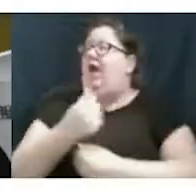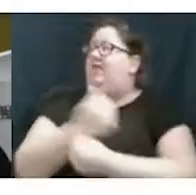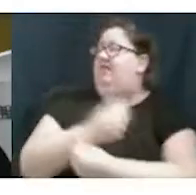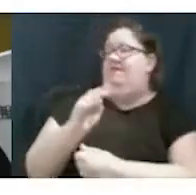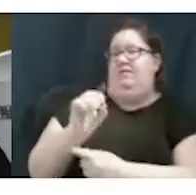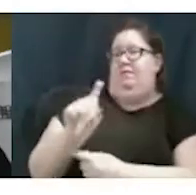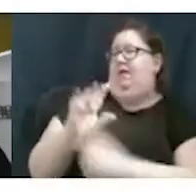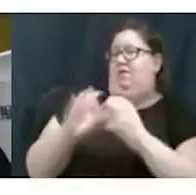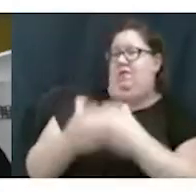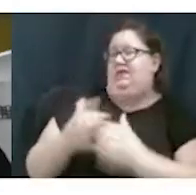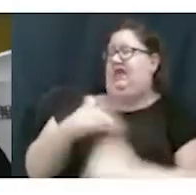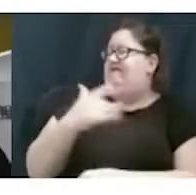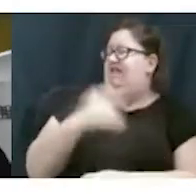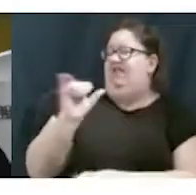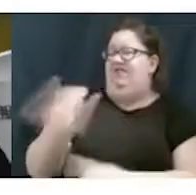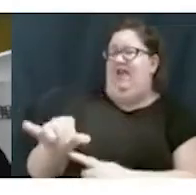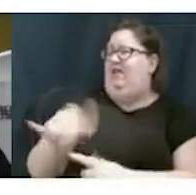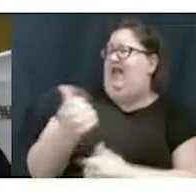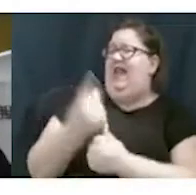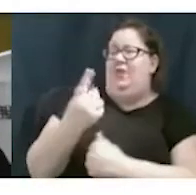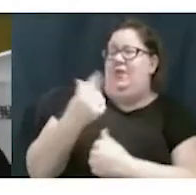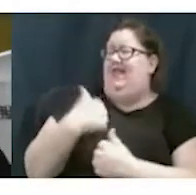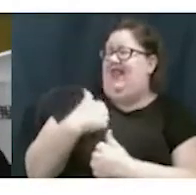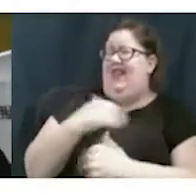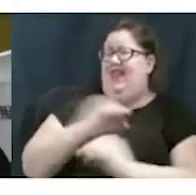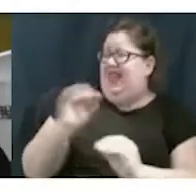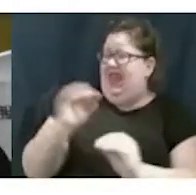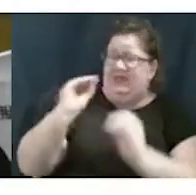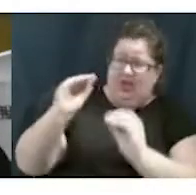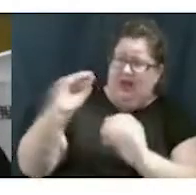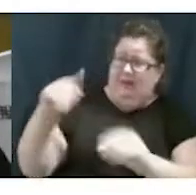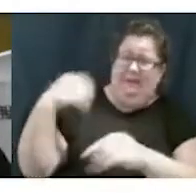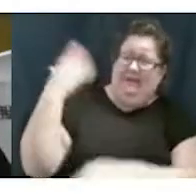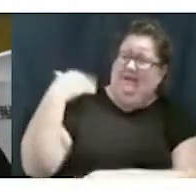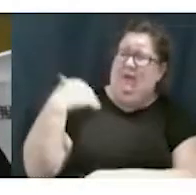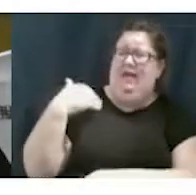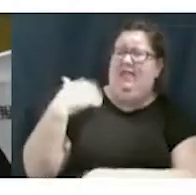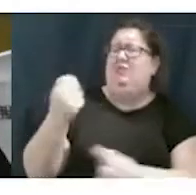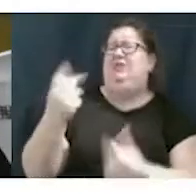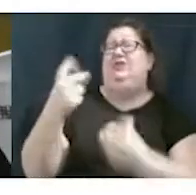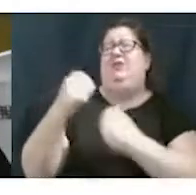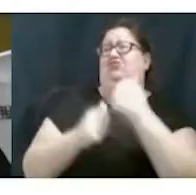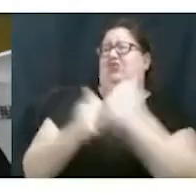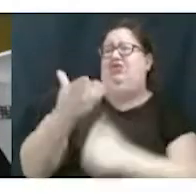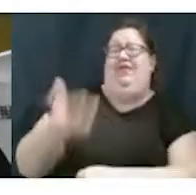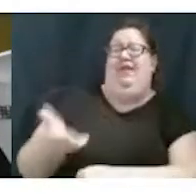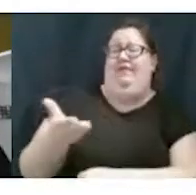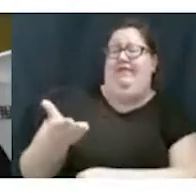I mean, I felt like that was anyone who hadn't even taught it before. There was enough structure there, and